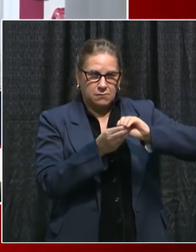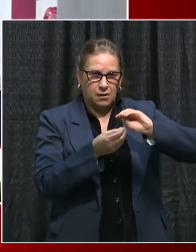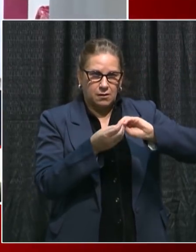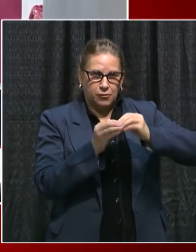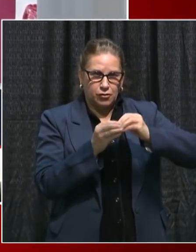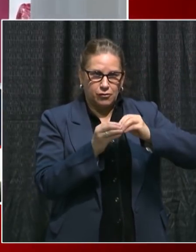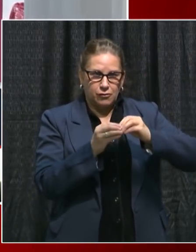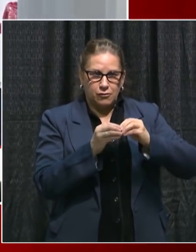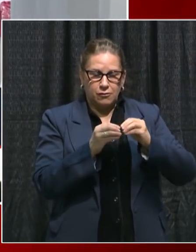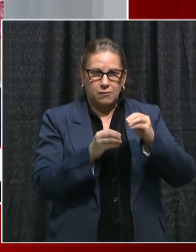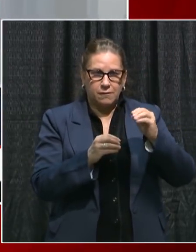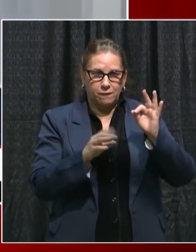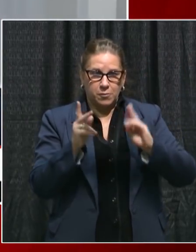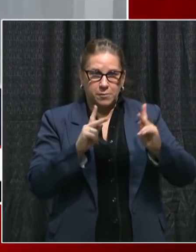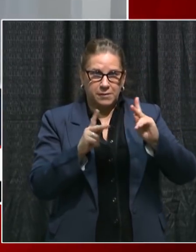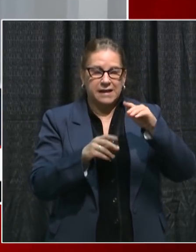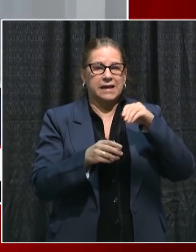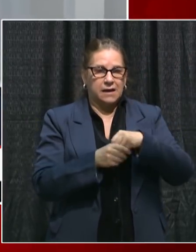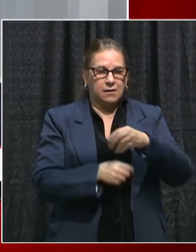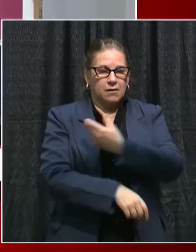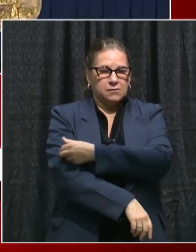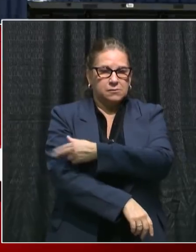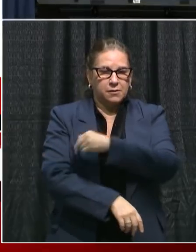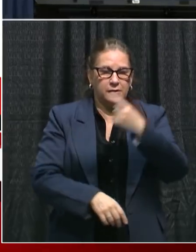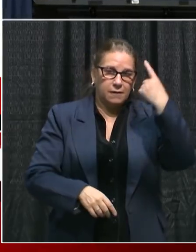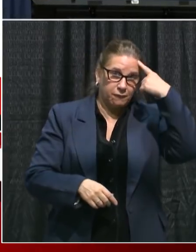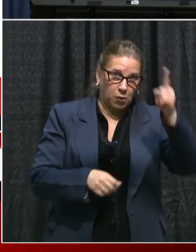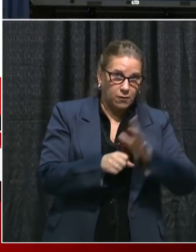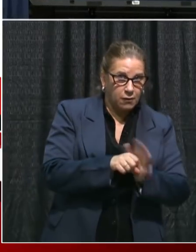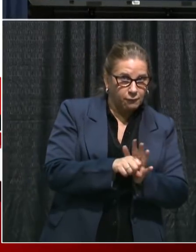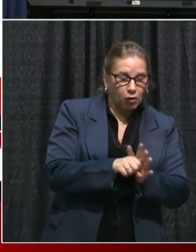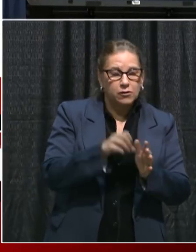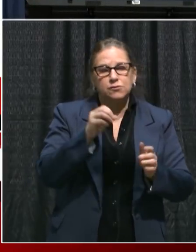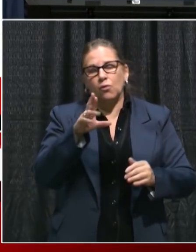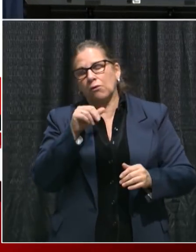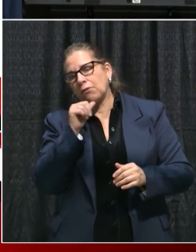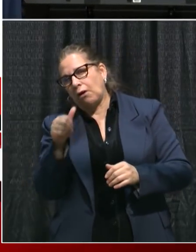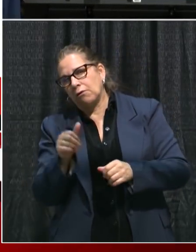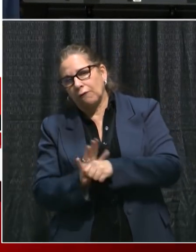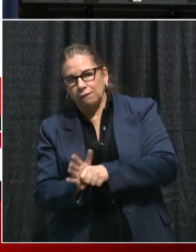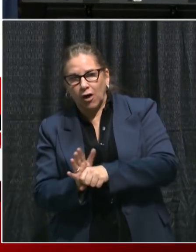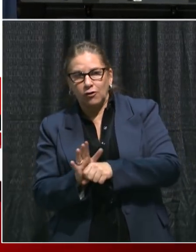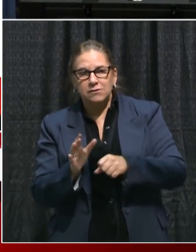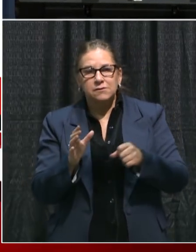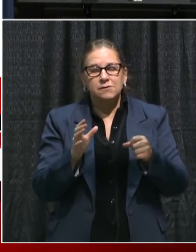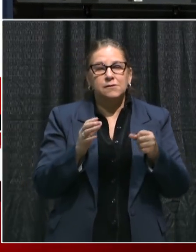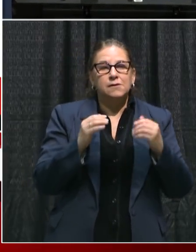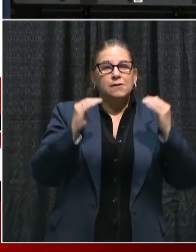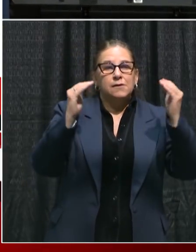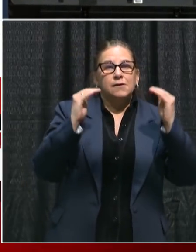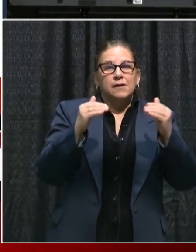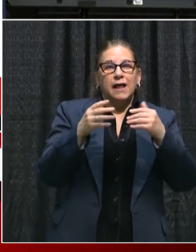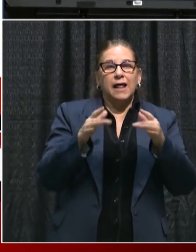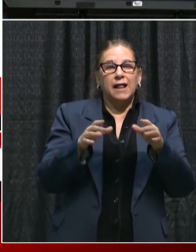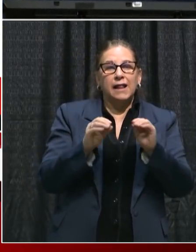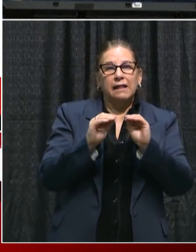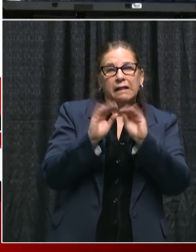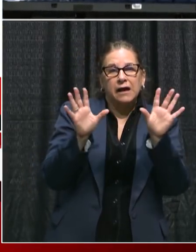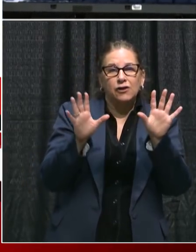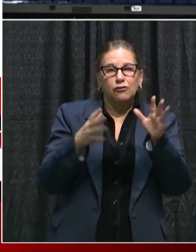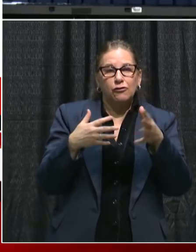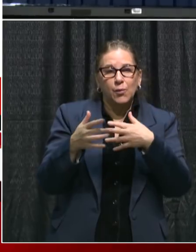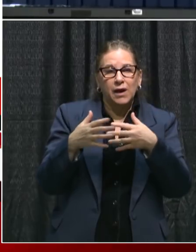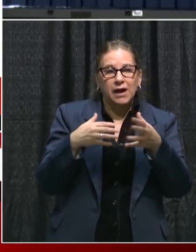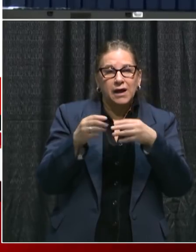hospitals, both COVID and non-COVID. Above that is a light gray line. And in that light gray line is the total number